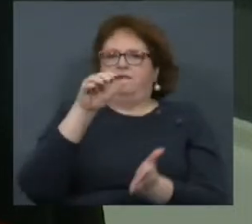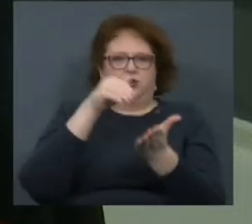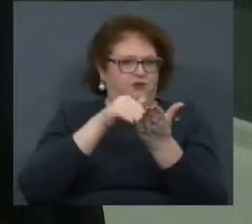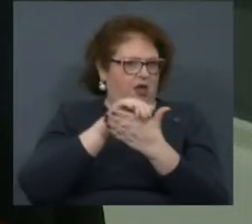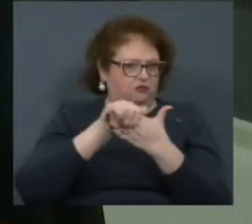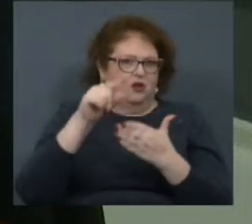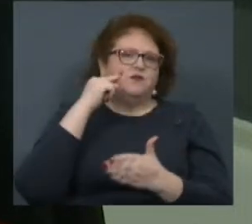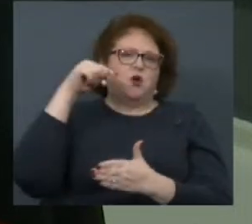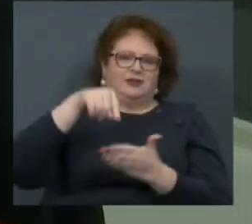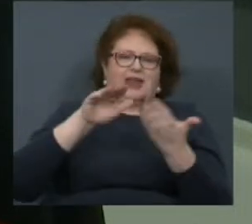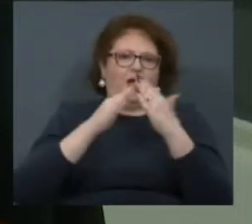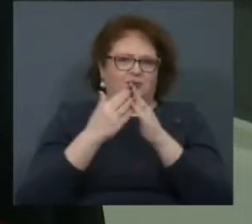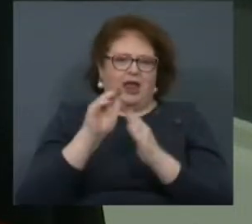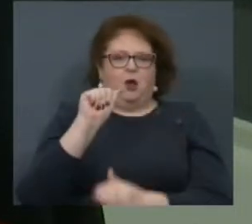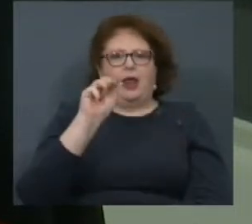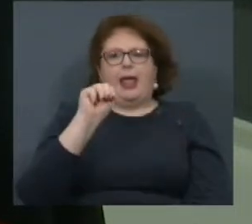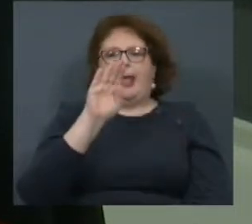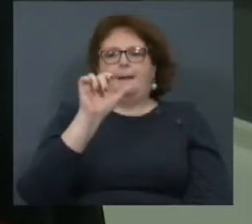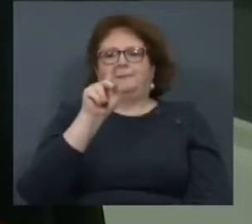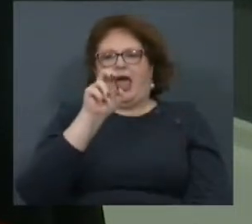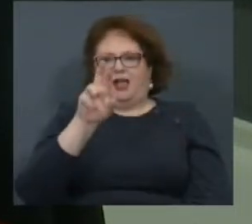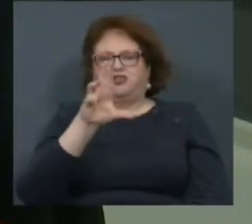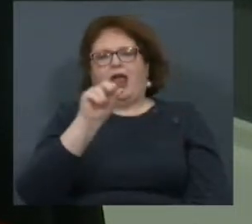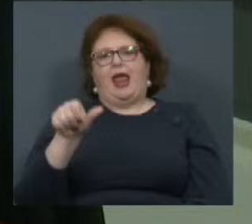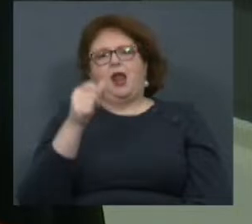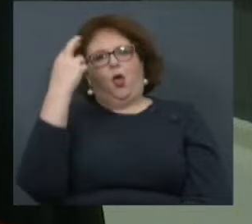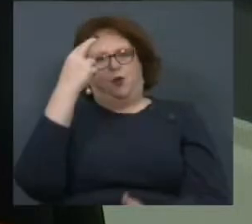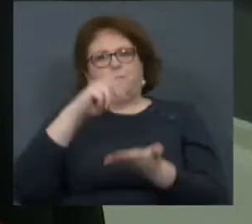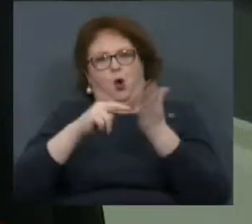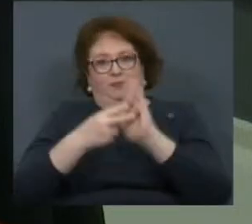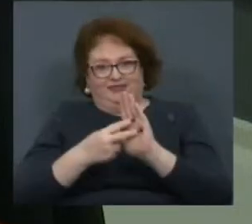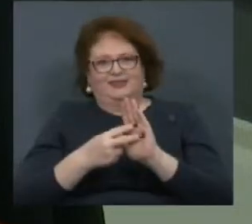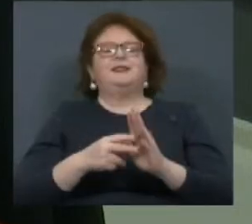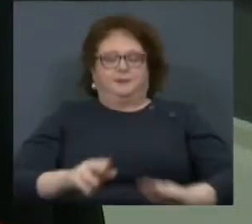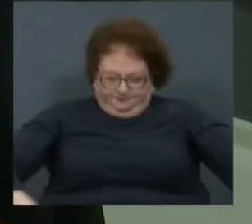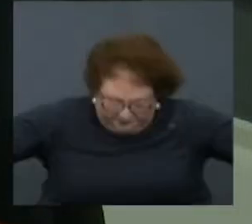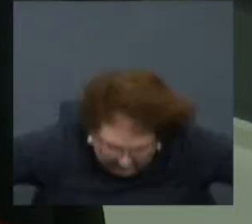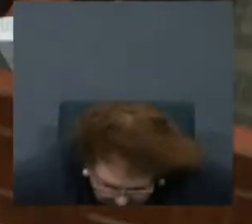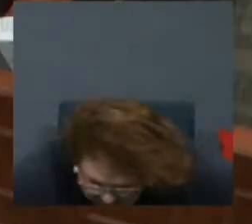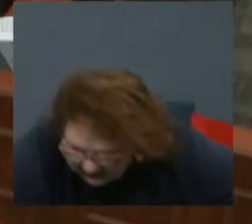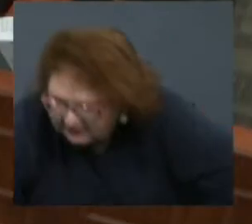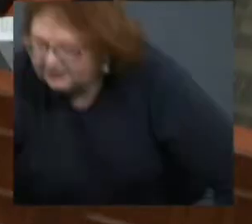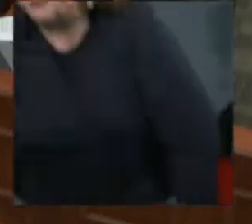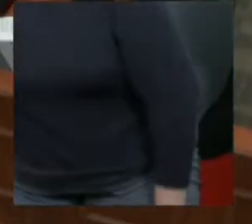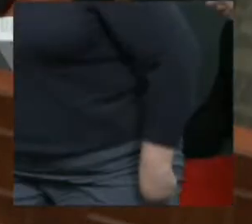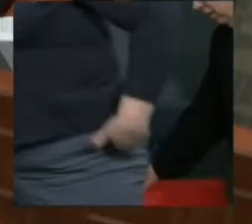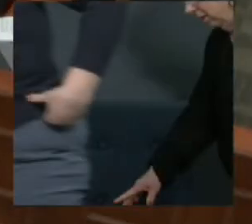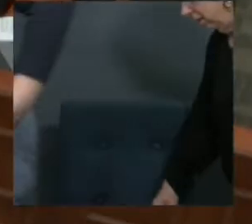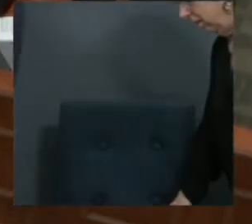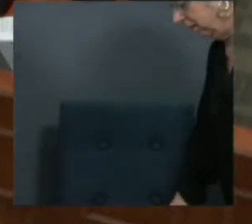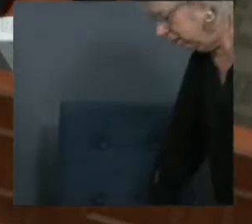the Downtown Ambassador Program and for other purposes. That concludes the consent agenda.